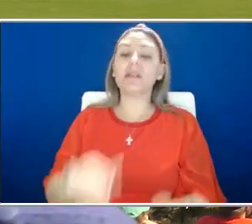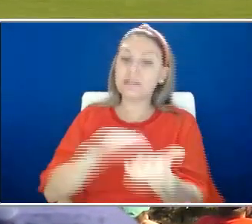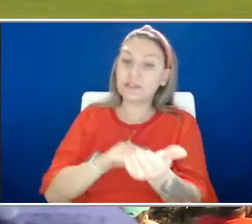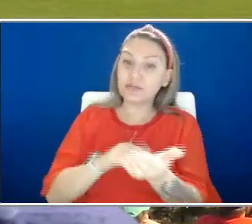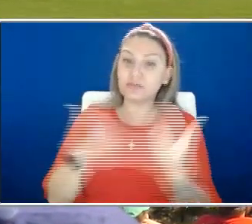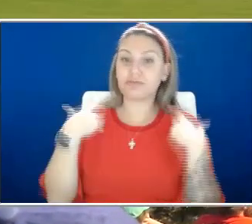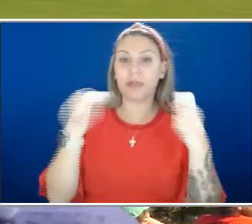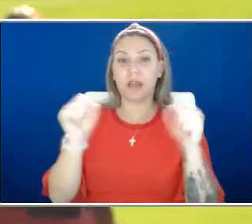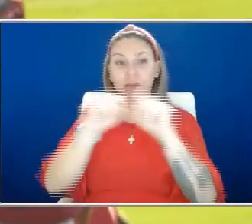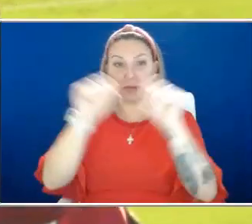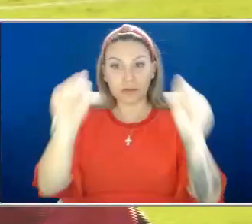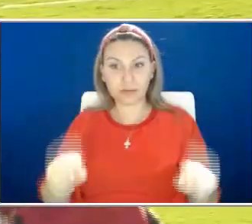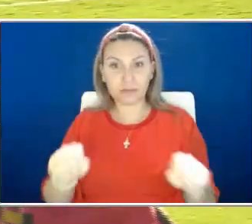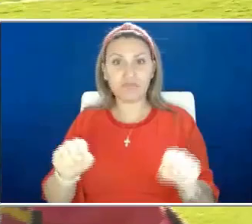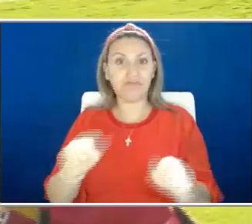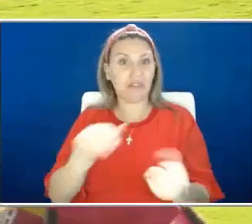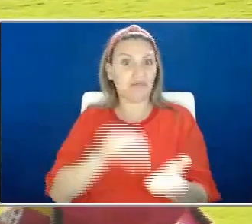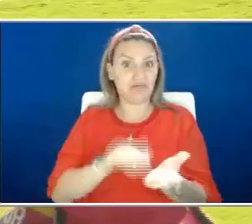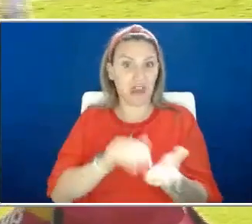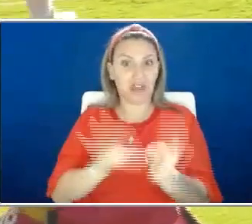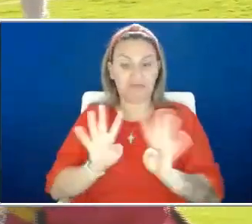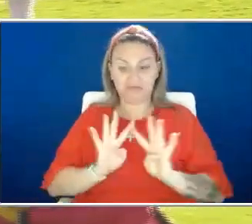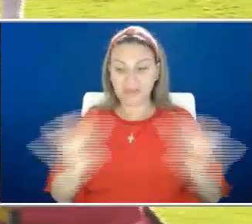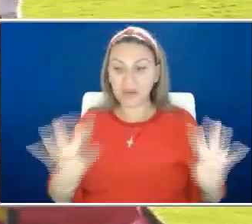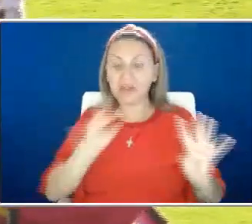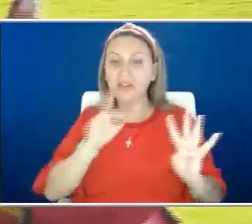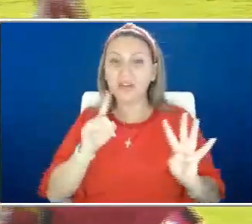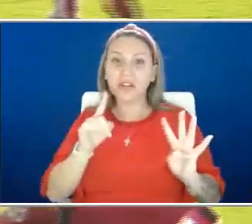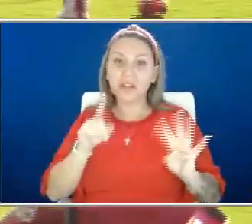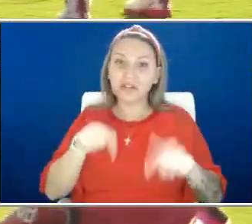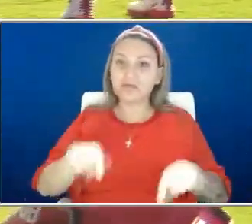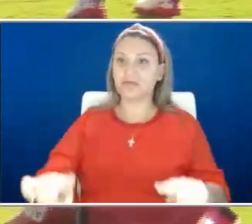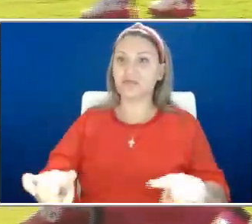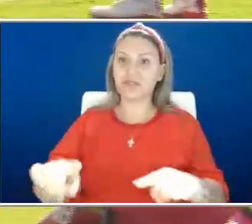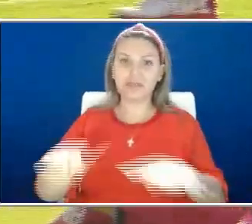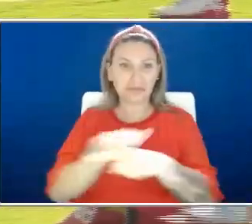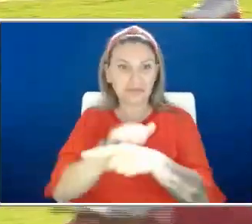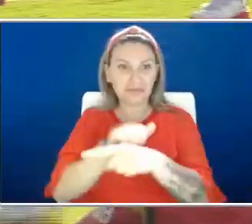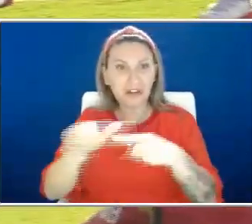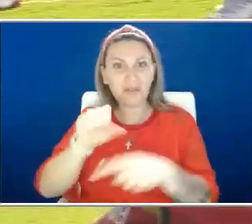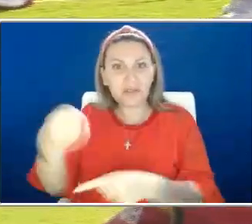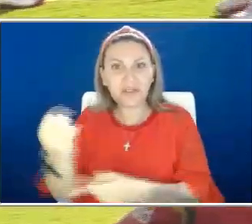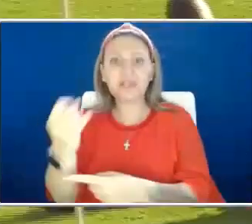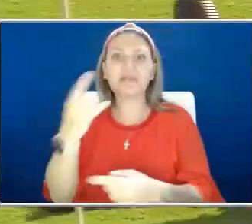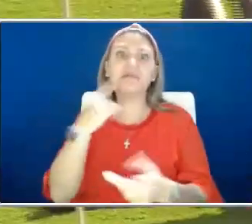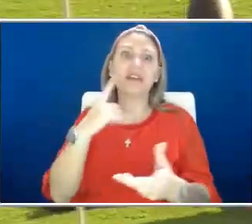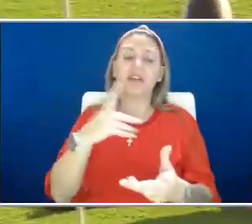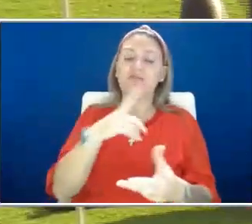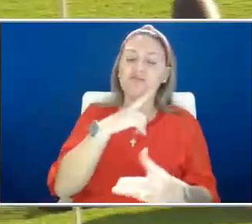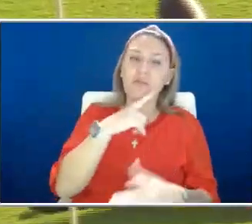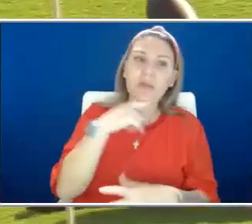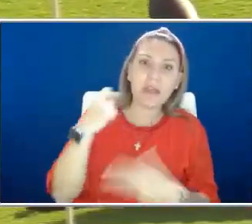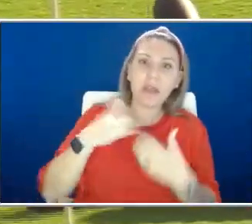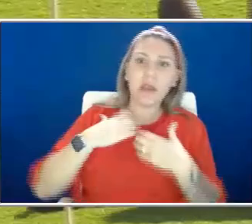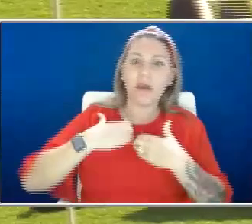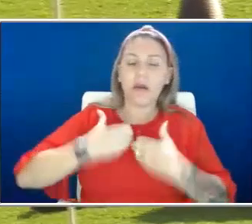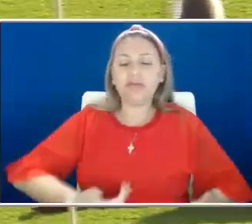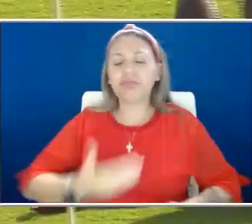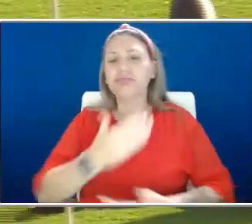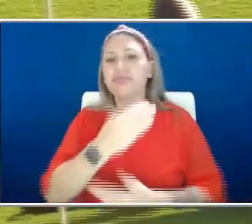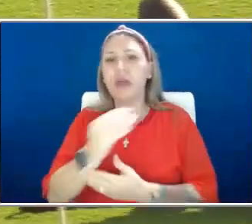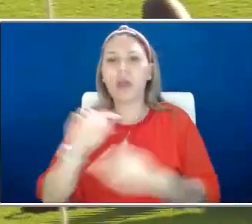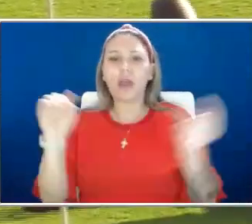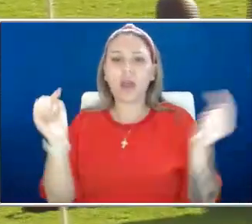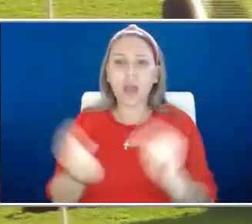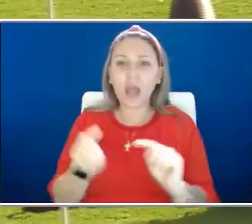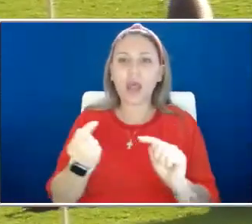all of training camp up in St. Joe, keeping a close watch on everything from heat exhaustion to injuries. Chiefs head orthopedic surgeon,